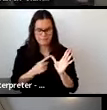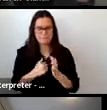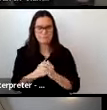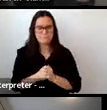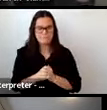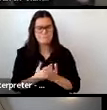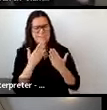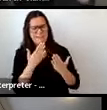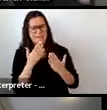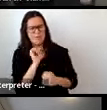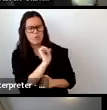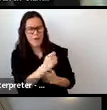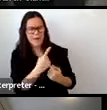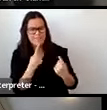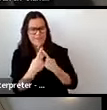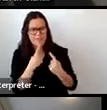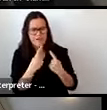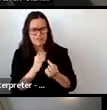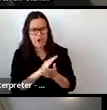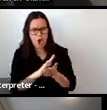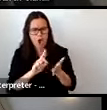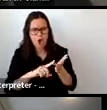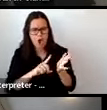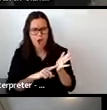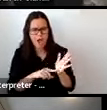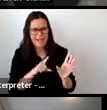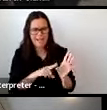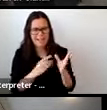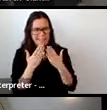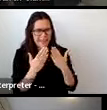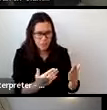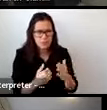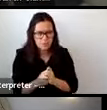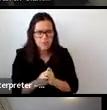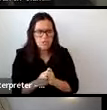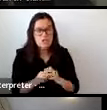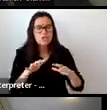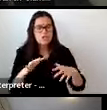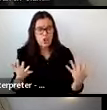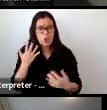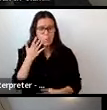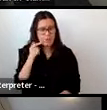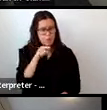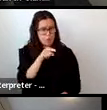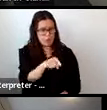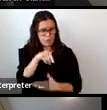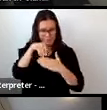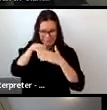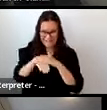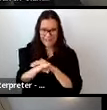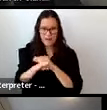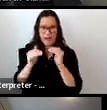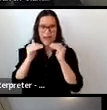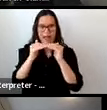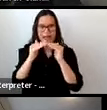information. My question is, just as you find these issues with kaingaora,